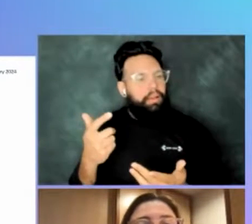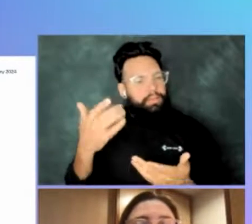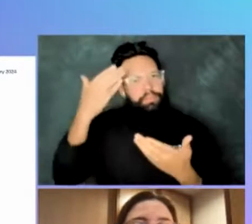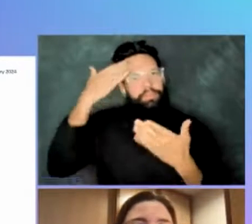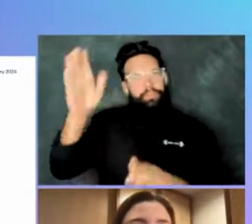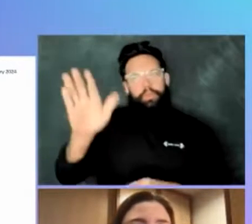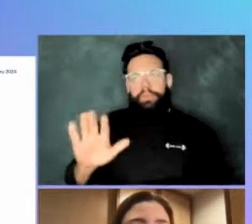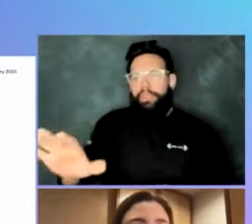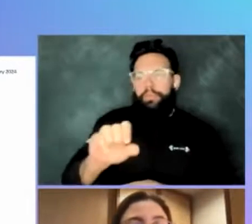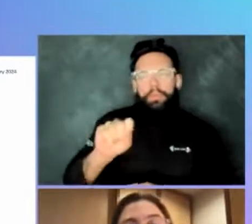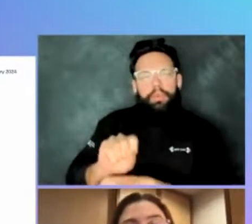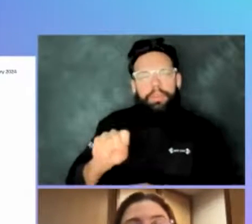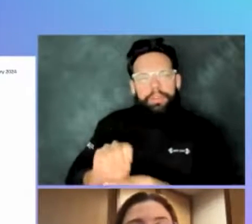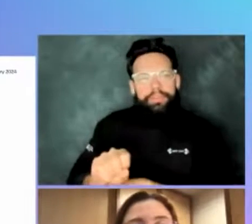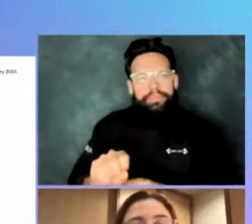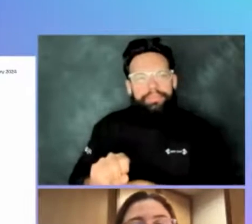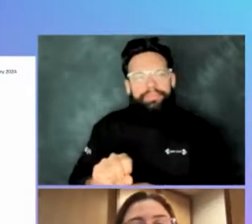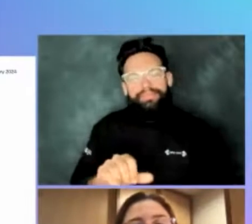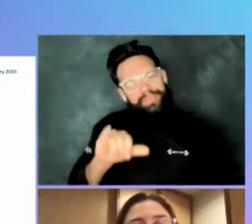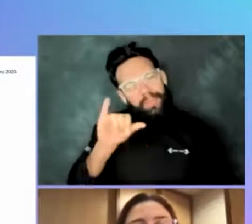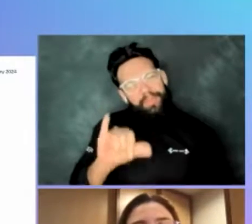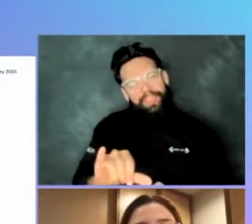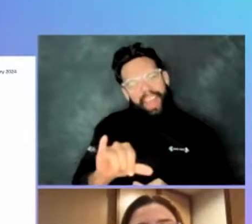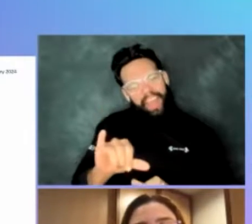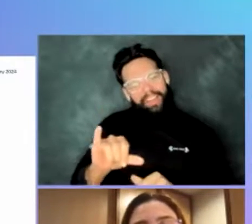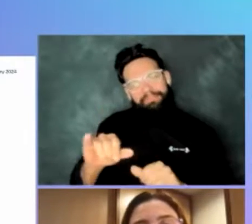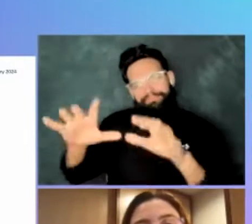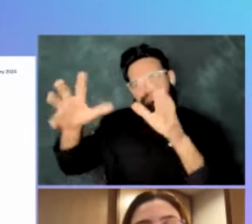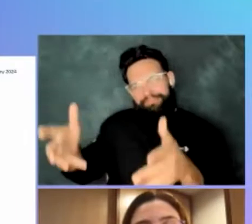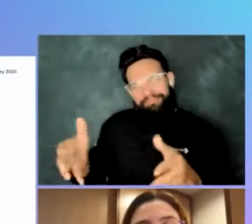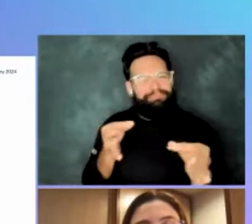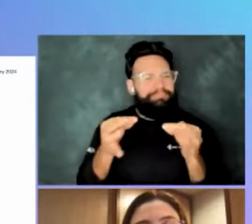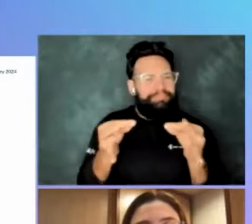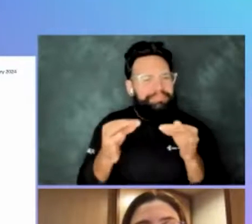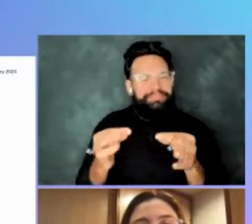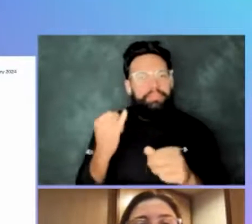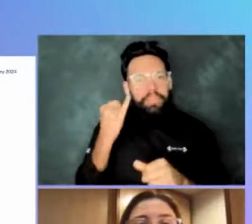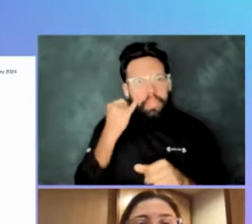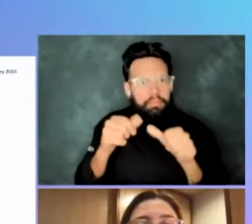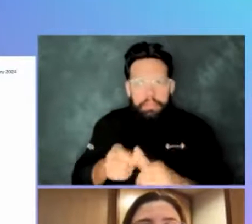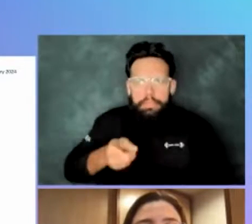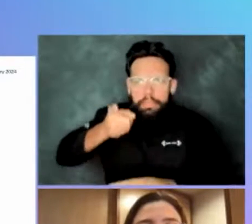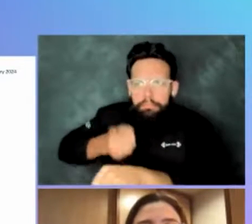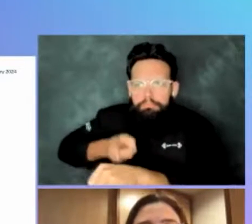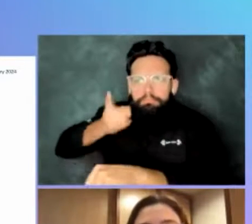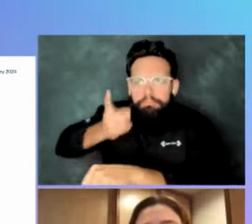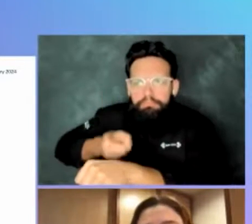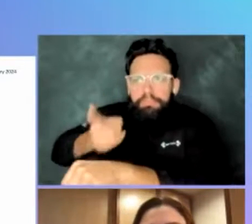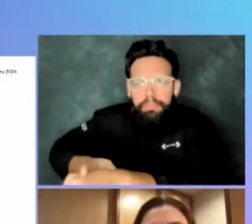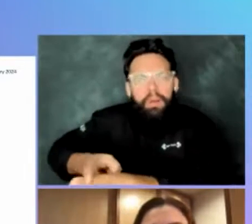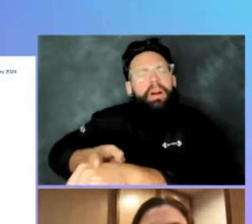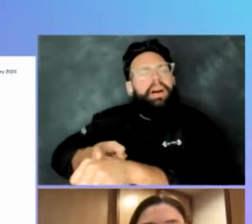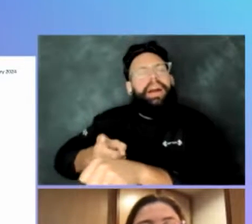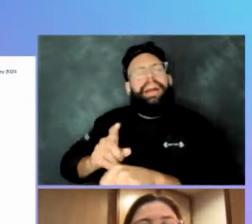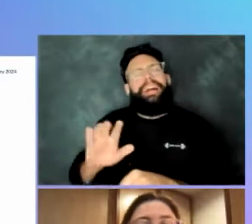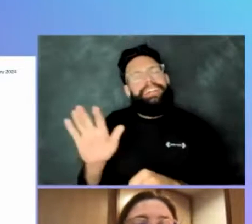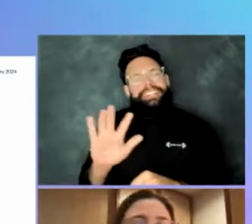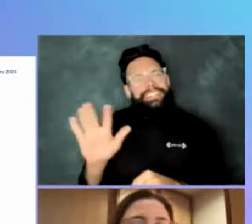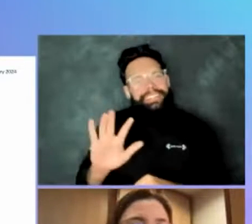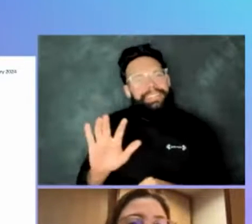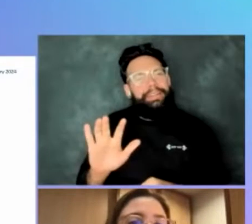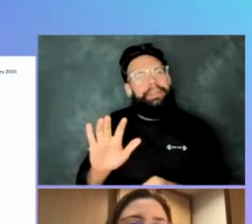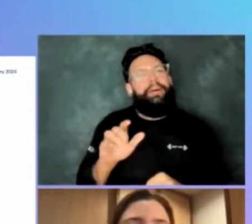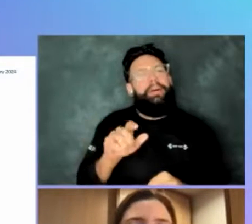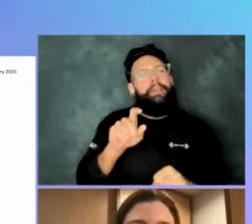So that's an example of why leading with the stick doesn't always work, and it's much better to lead with the carrot.